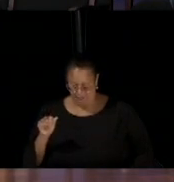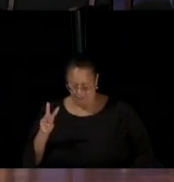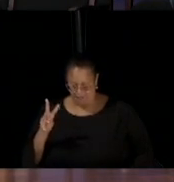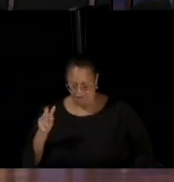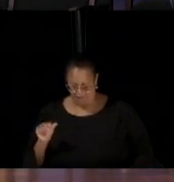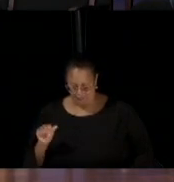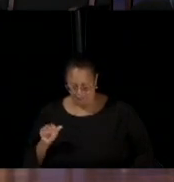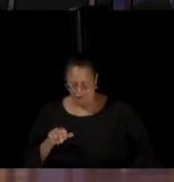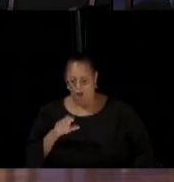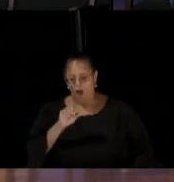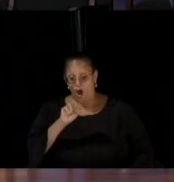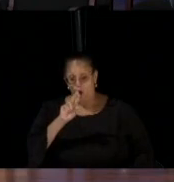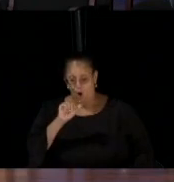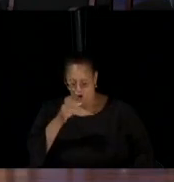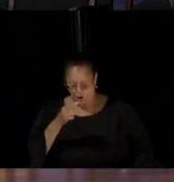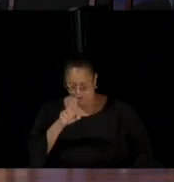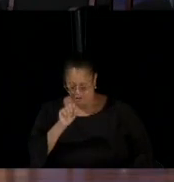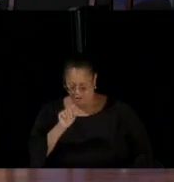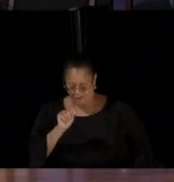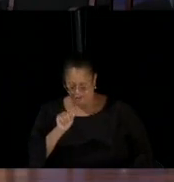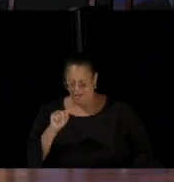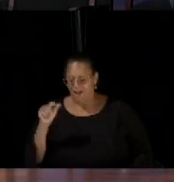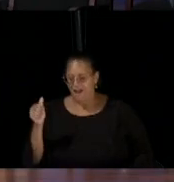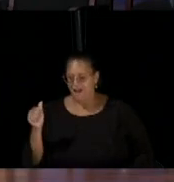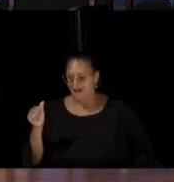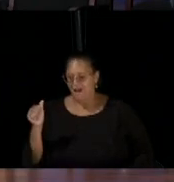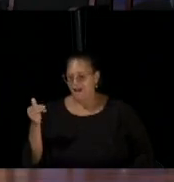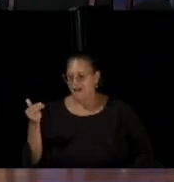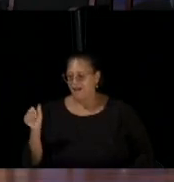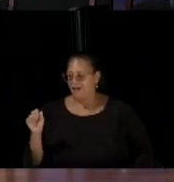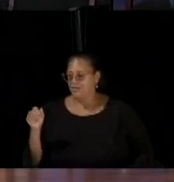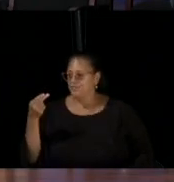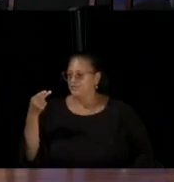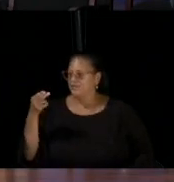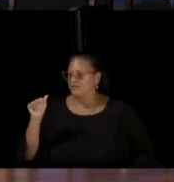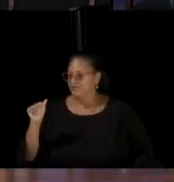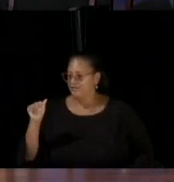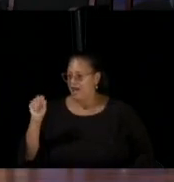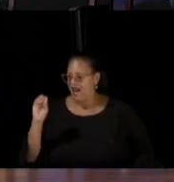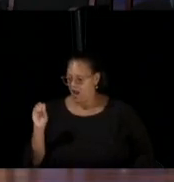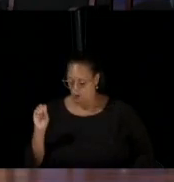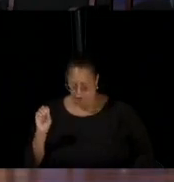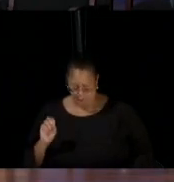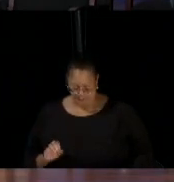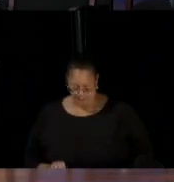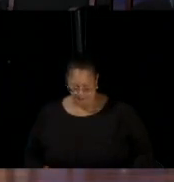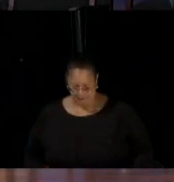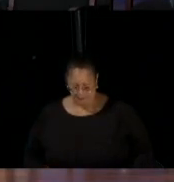August Howe.